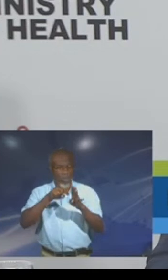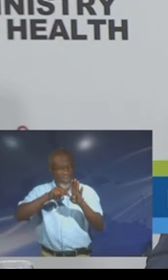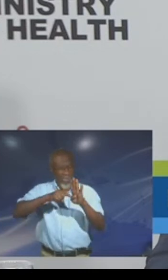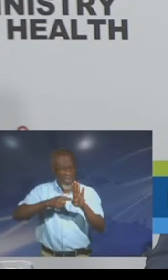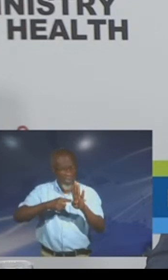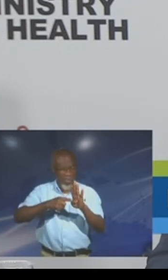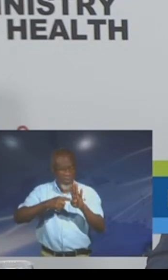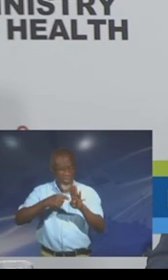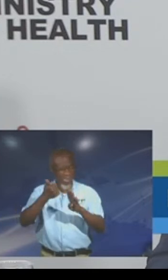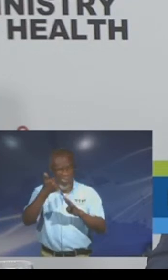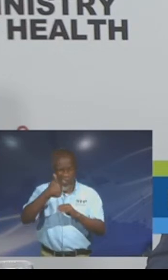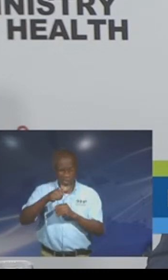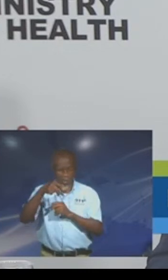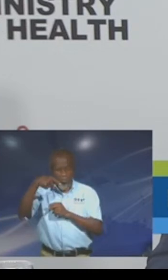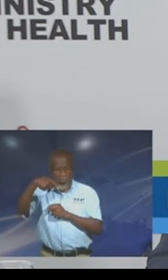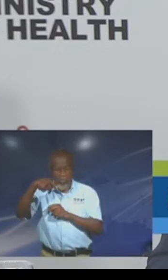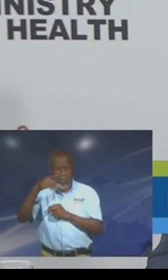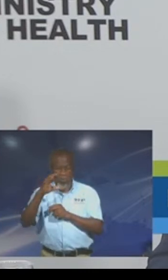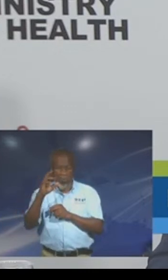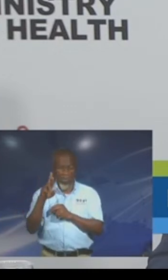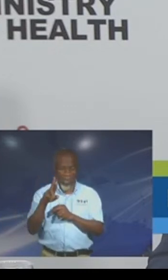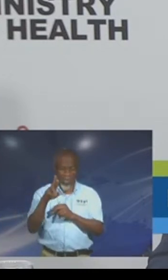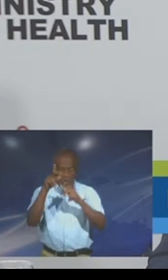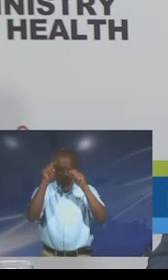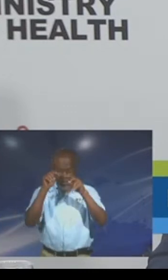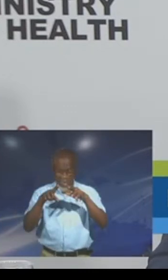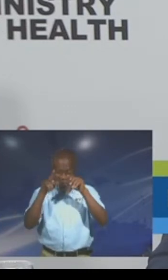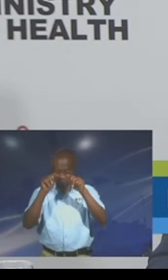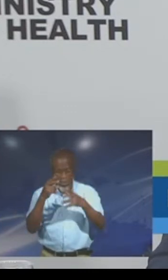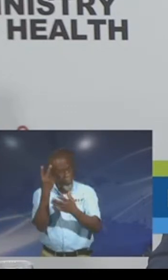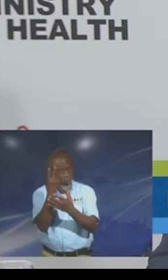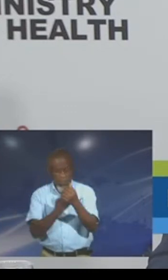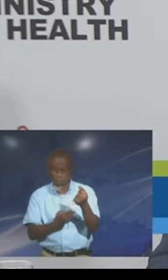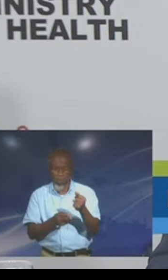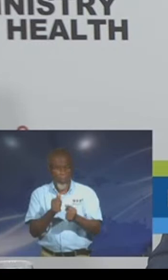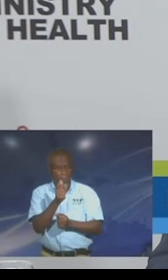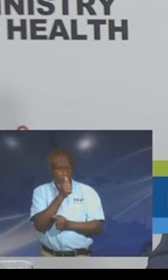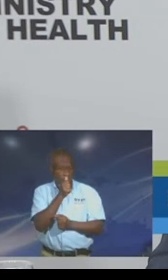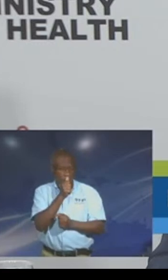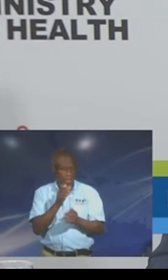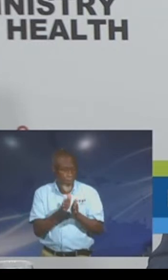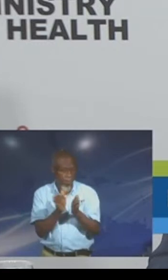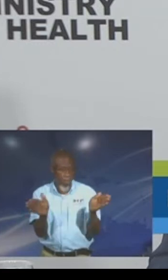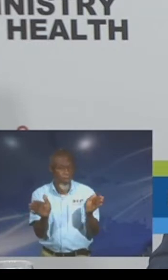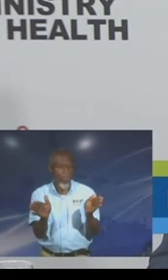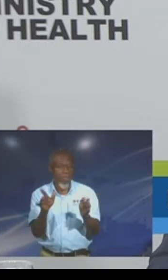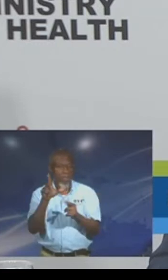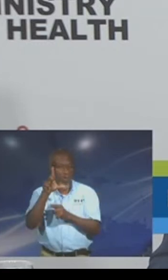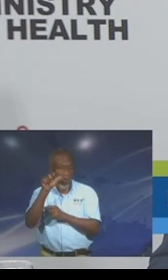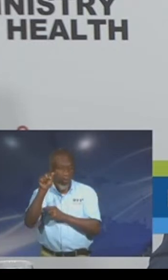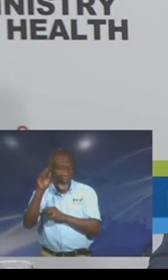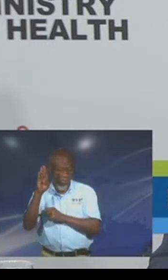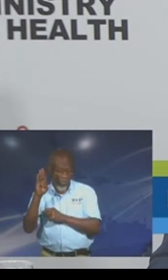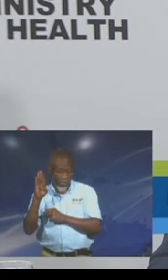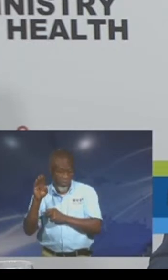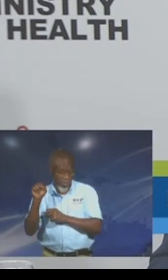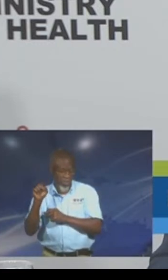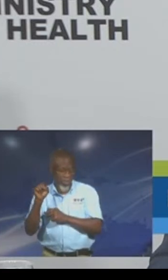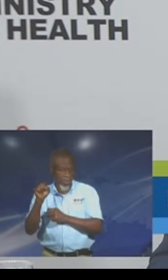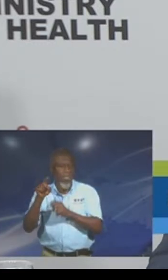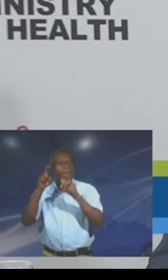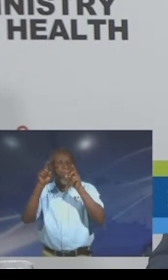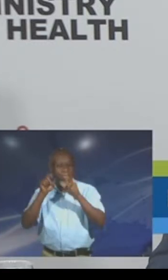PCR testing in both the private and public facilities are reportable under the public